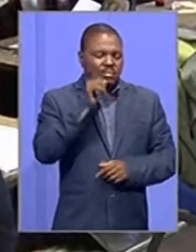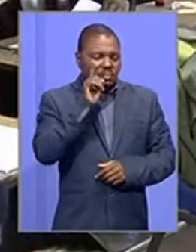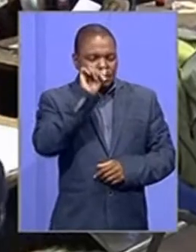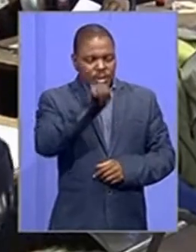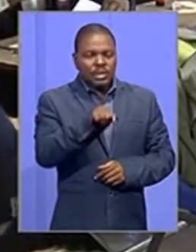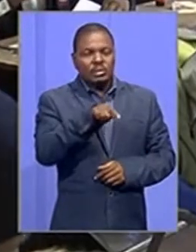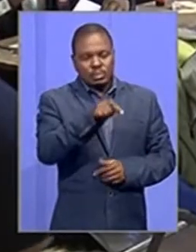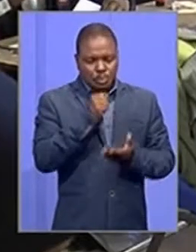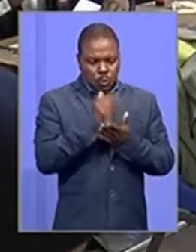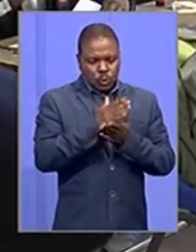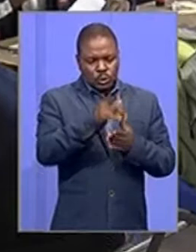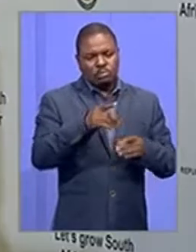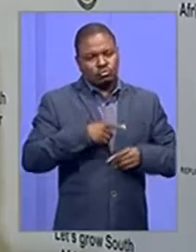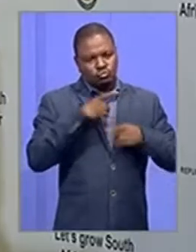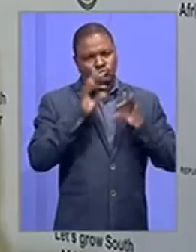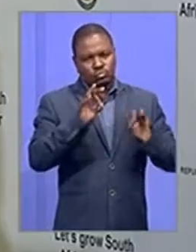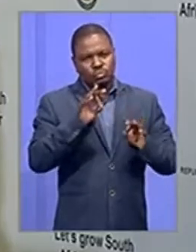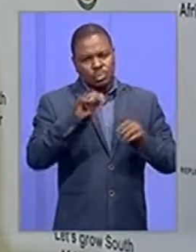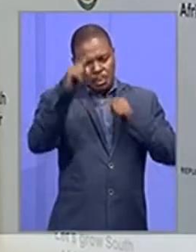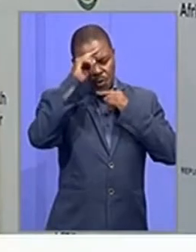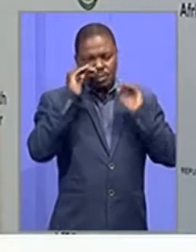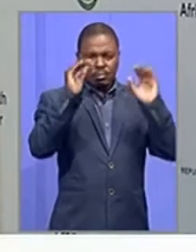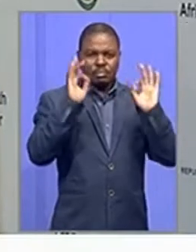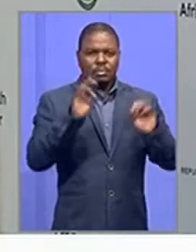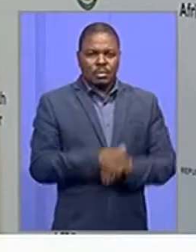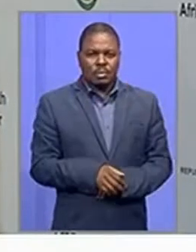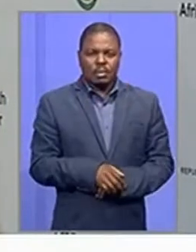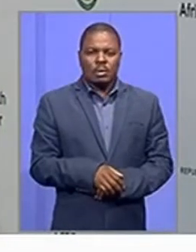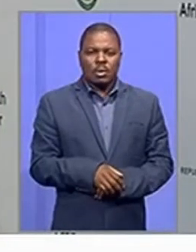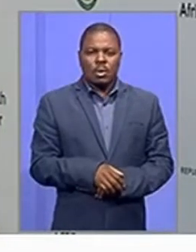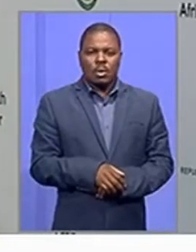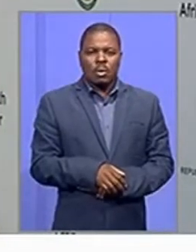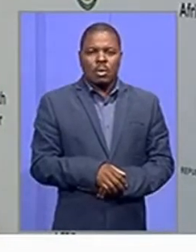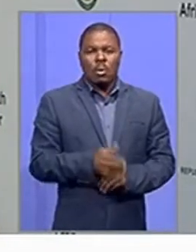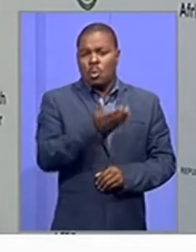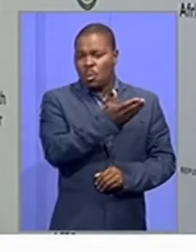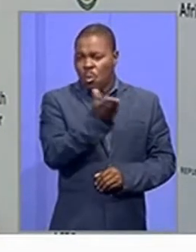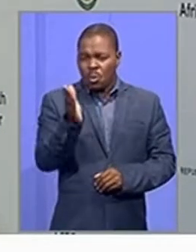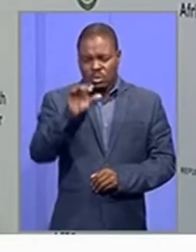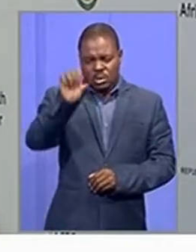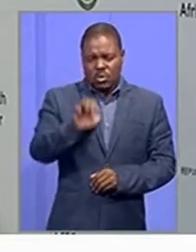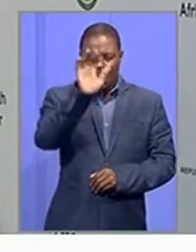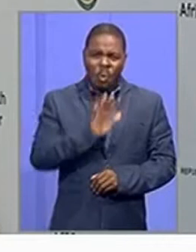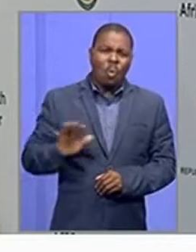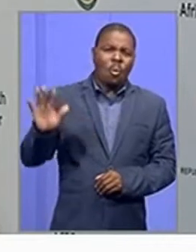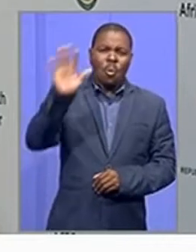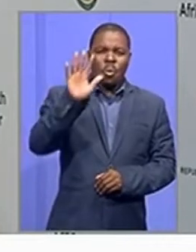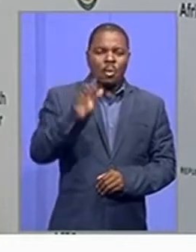ba le seriti. Can you allow the entire country, comprising